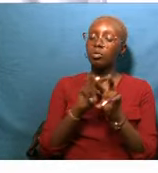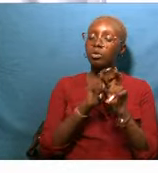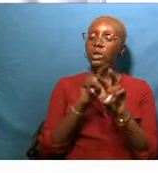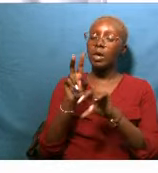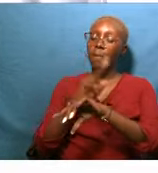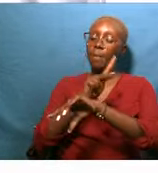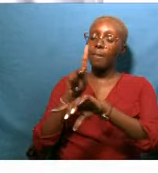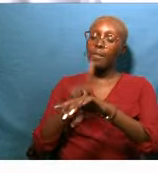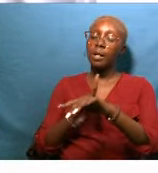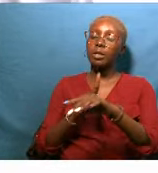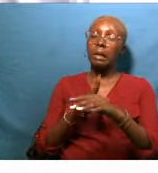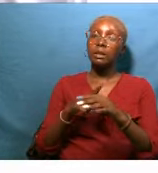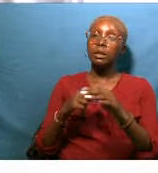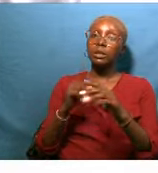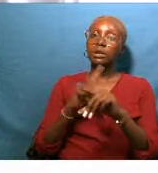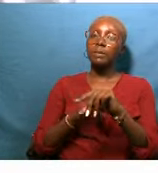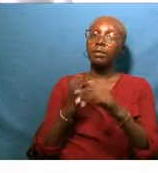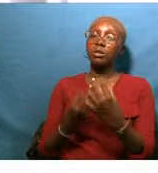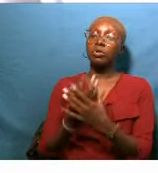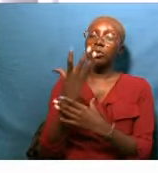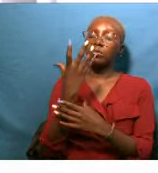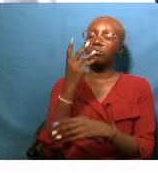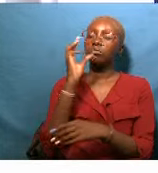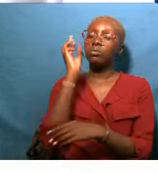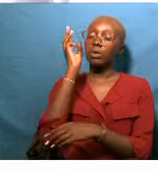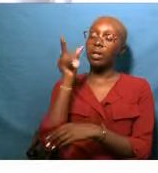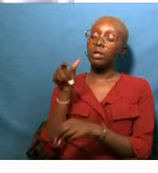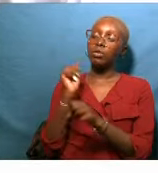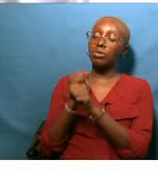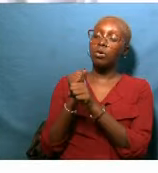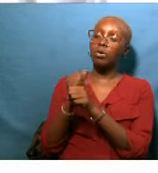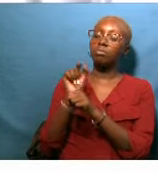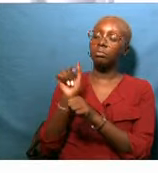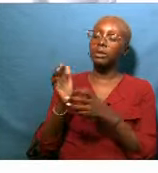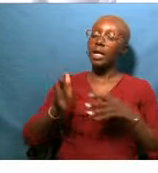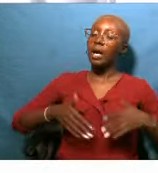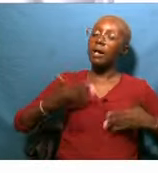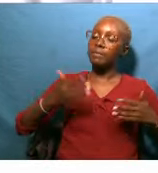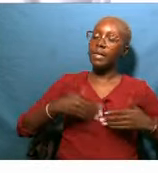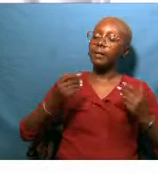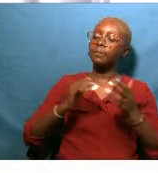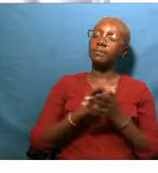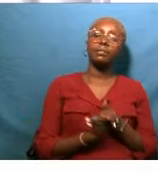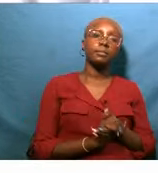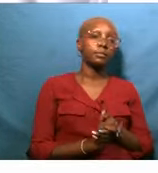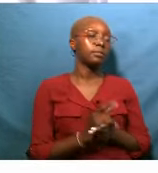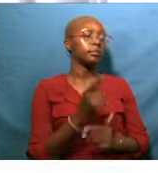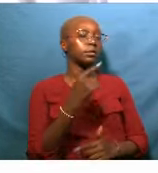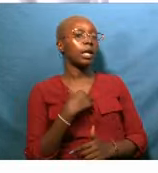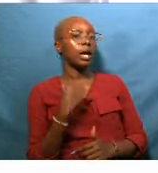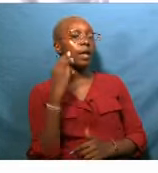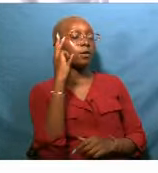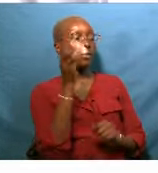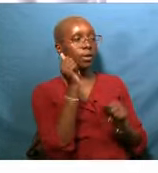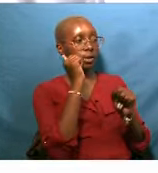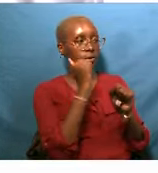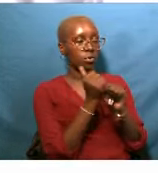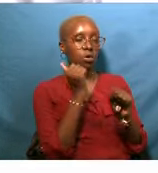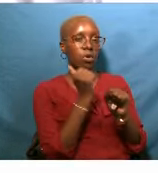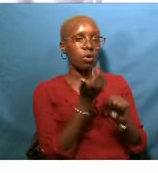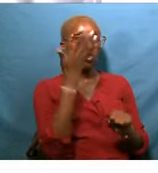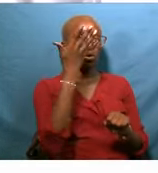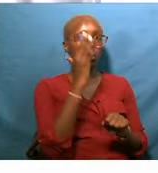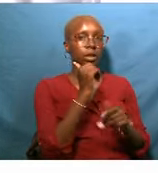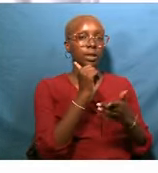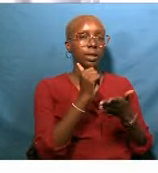extension of Christ's kingdom. Will you do this gladly and willingly? I will do, God being